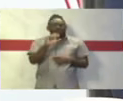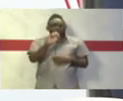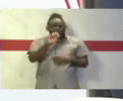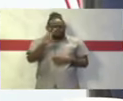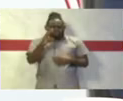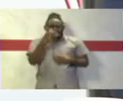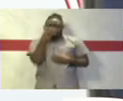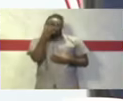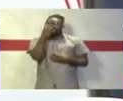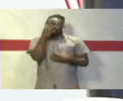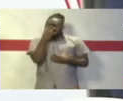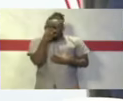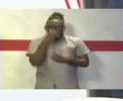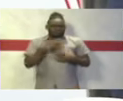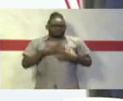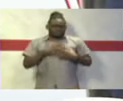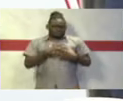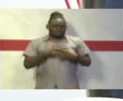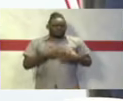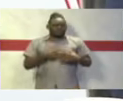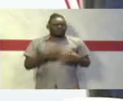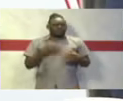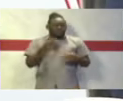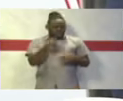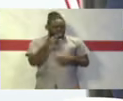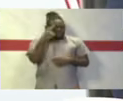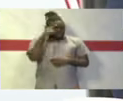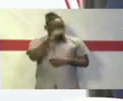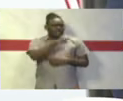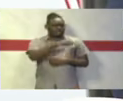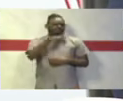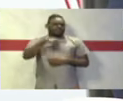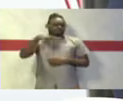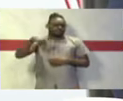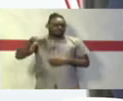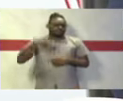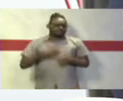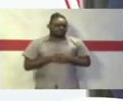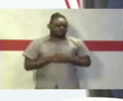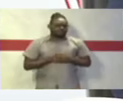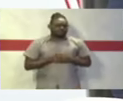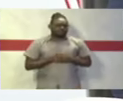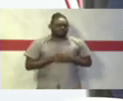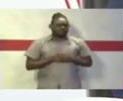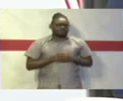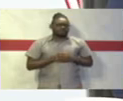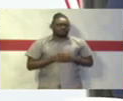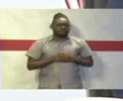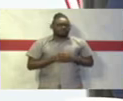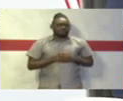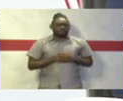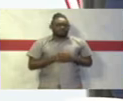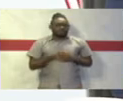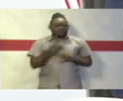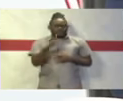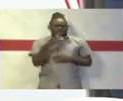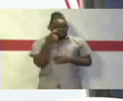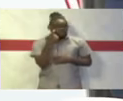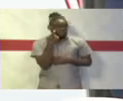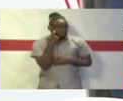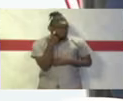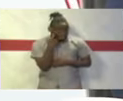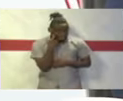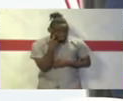115 persons currently, and we basically most recently would have